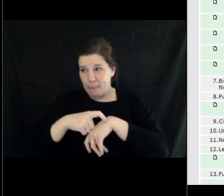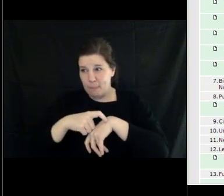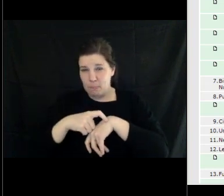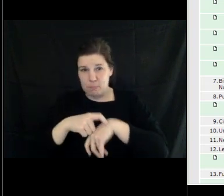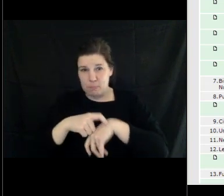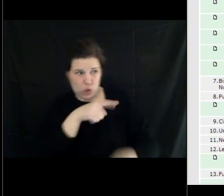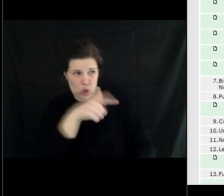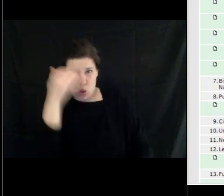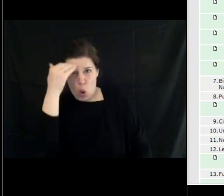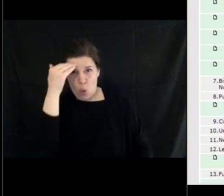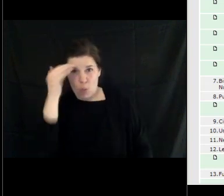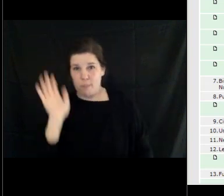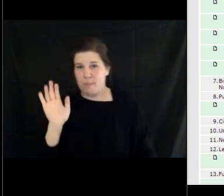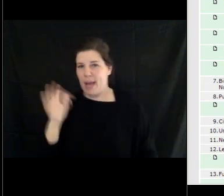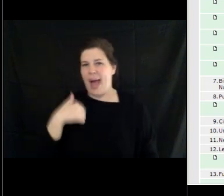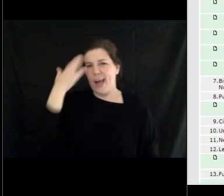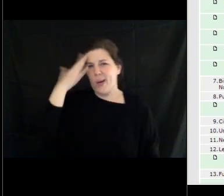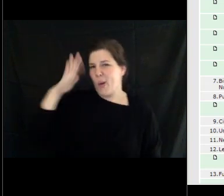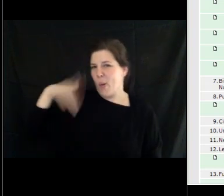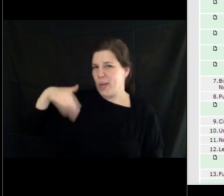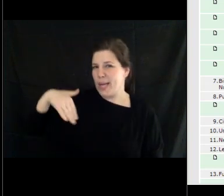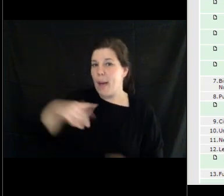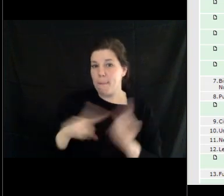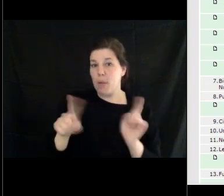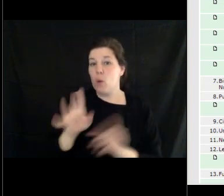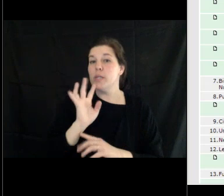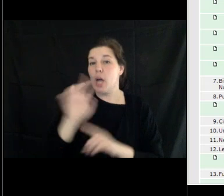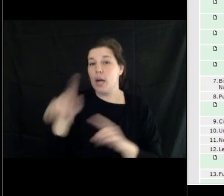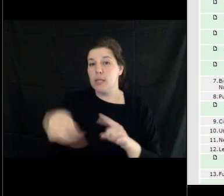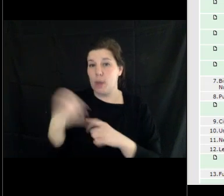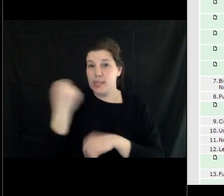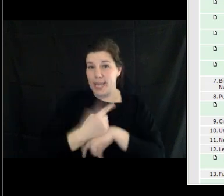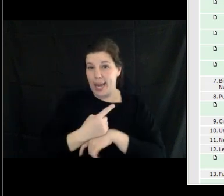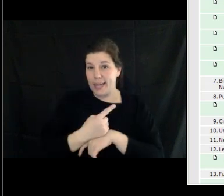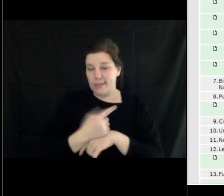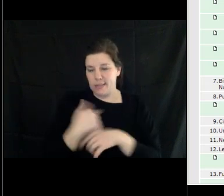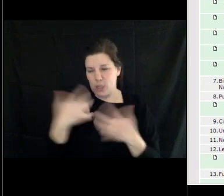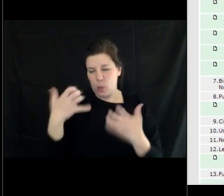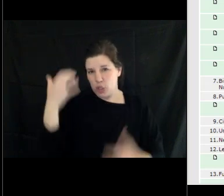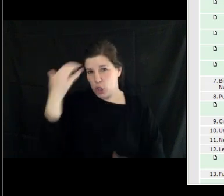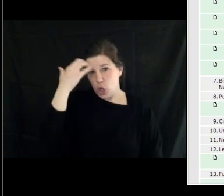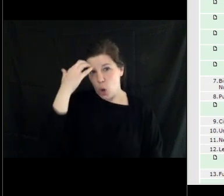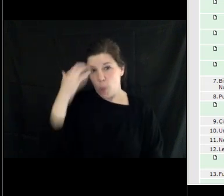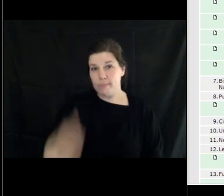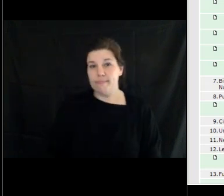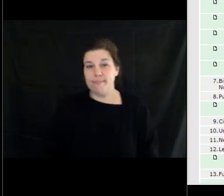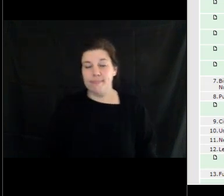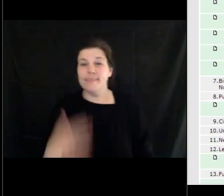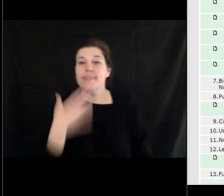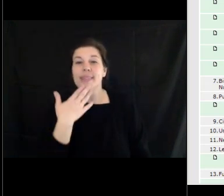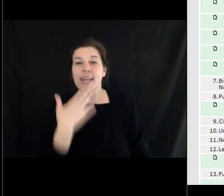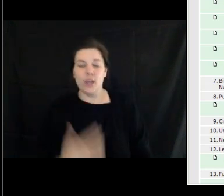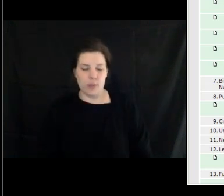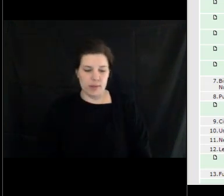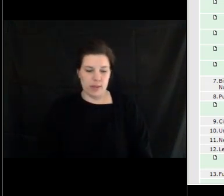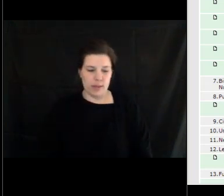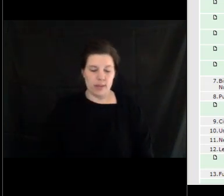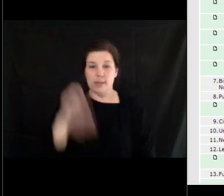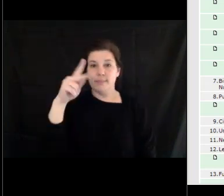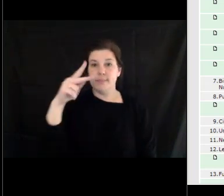not either, but we did talk today about it, so be prepared. Thank you. Thank you, everybody. Moving on to